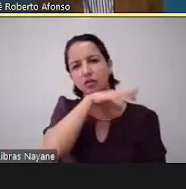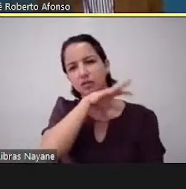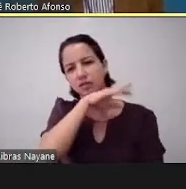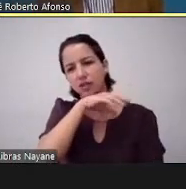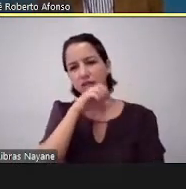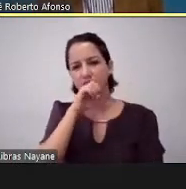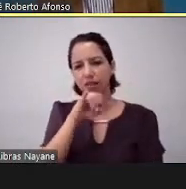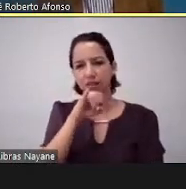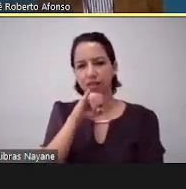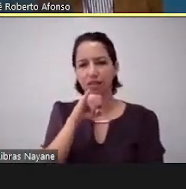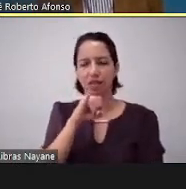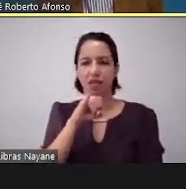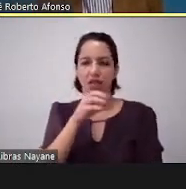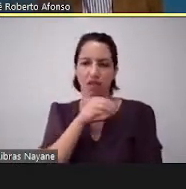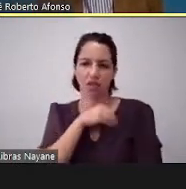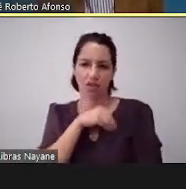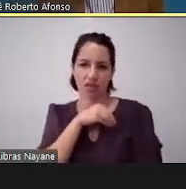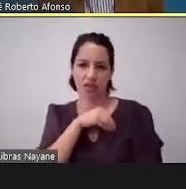if